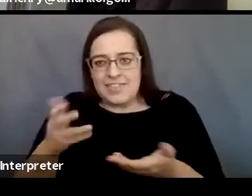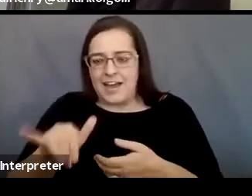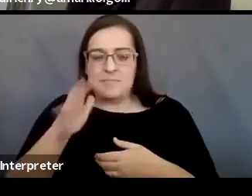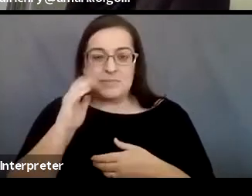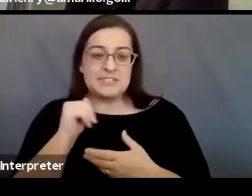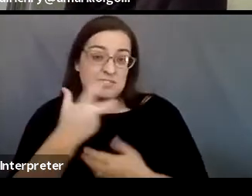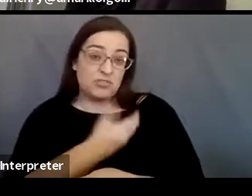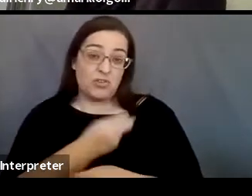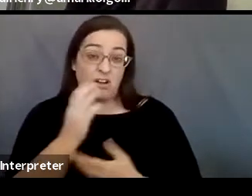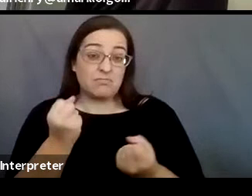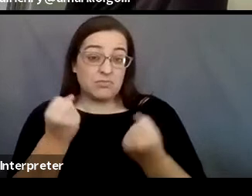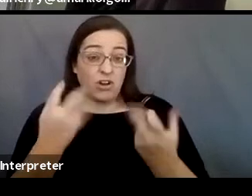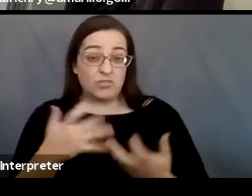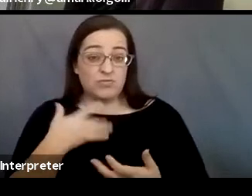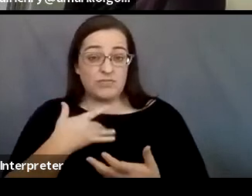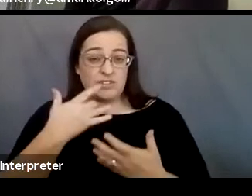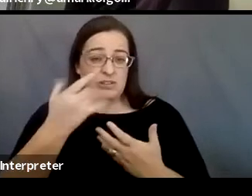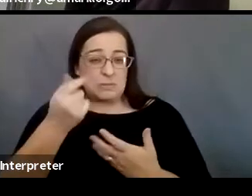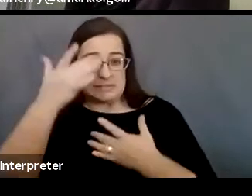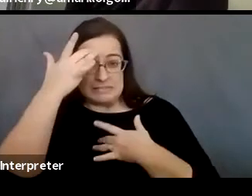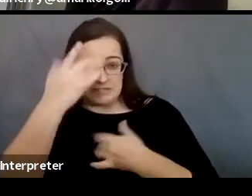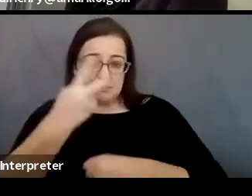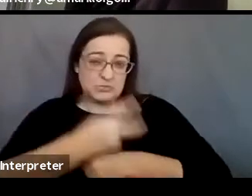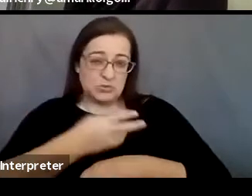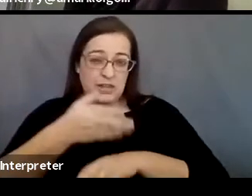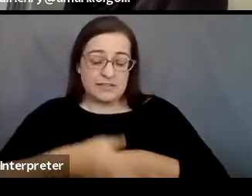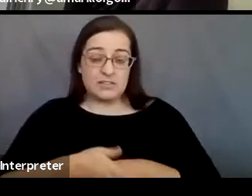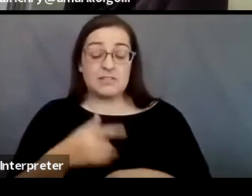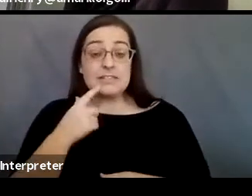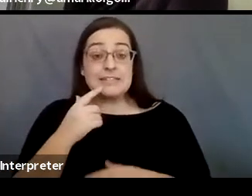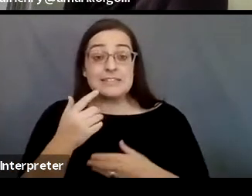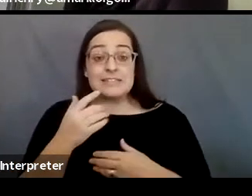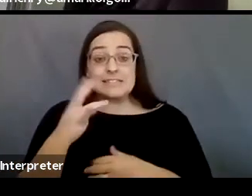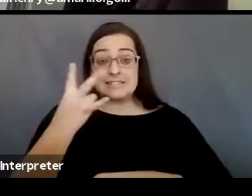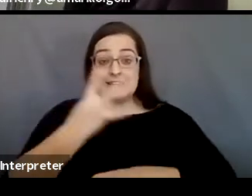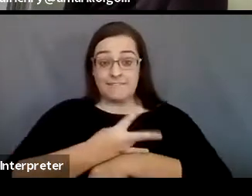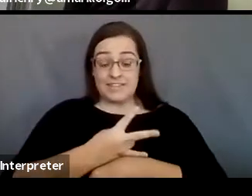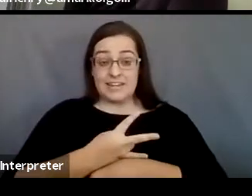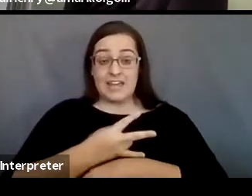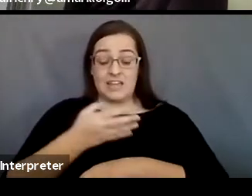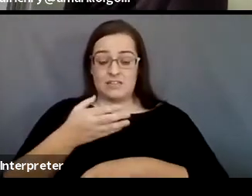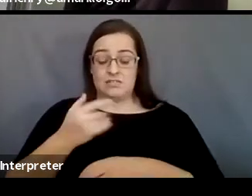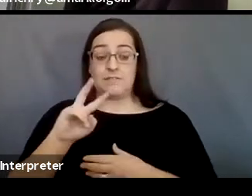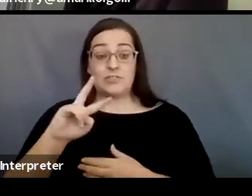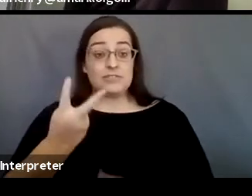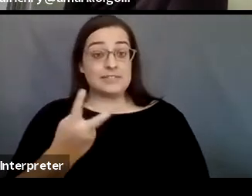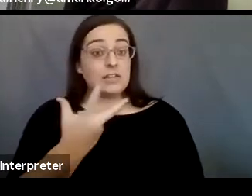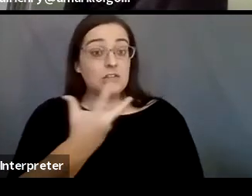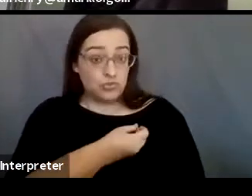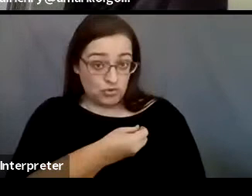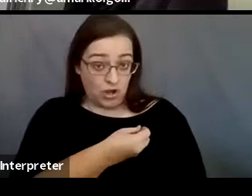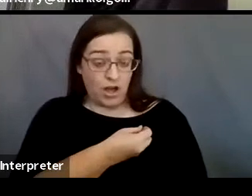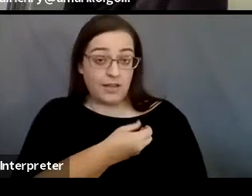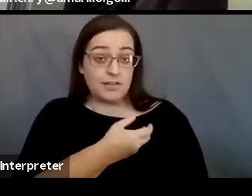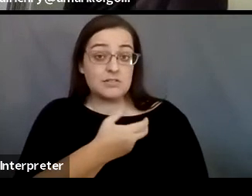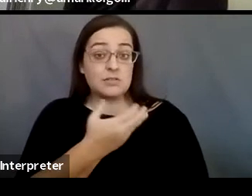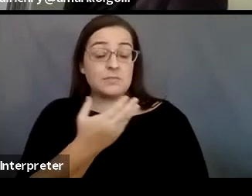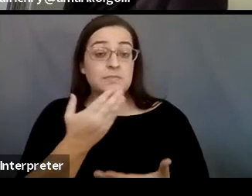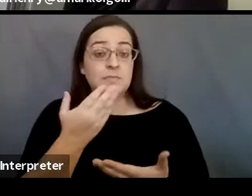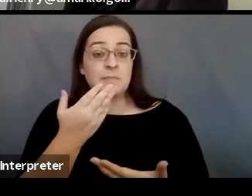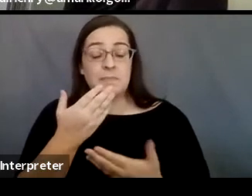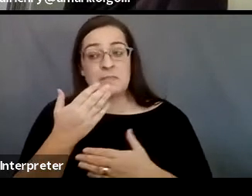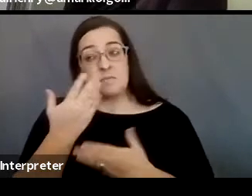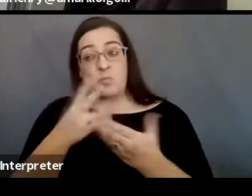news is some of the early reports are saying that as early as 7 days after the second immunization, you may be immune